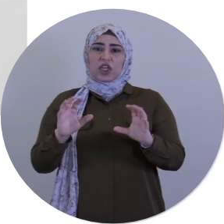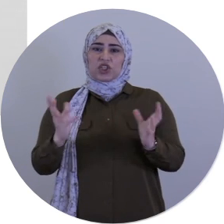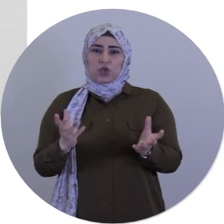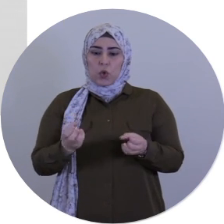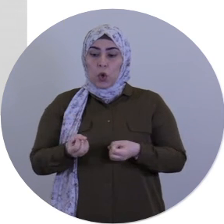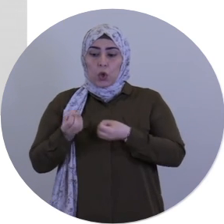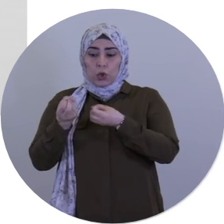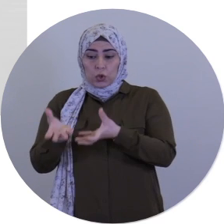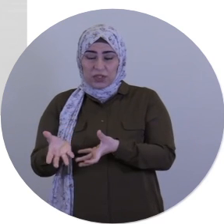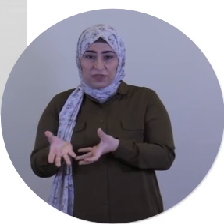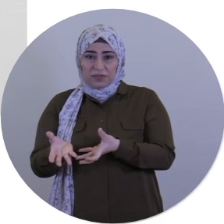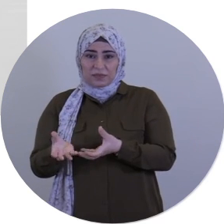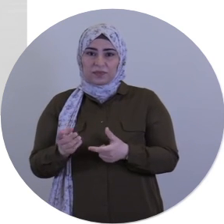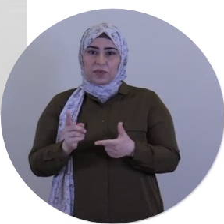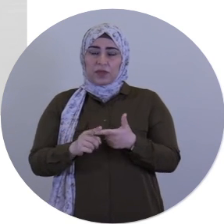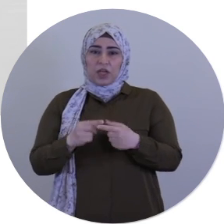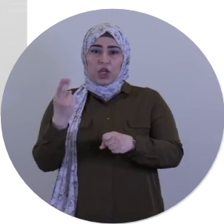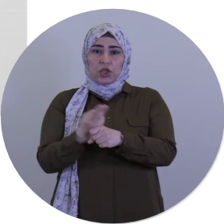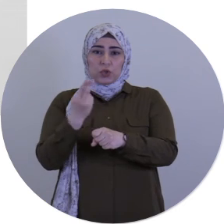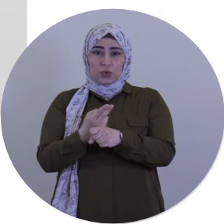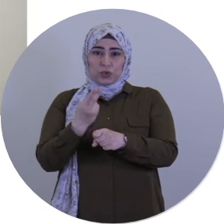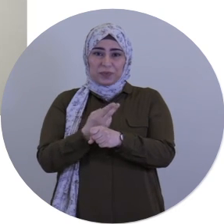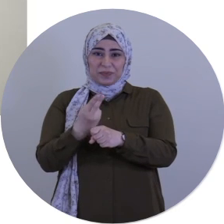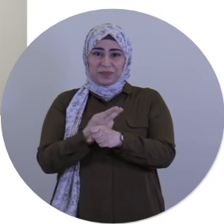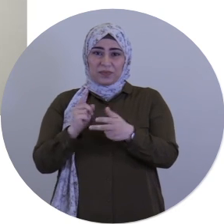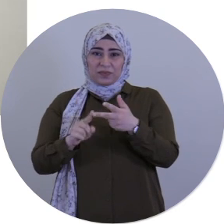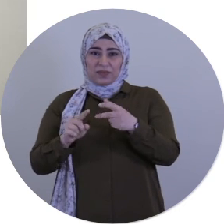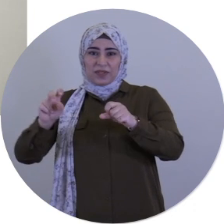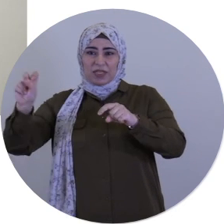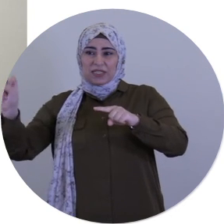causative, we talked about use and used to, and we talked about